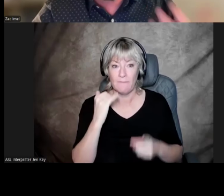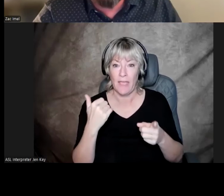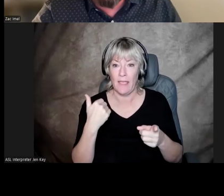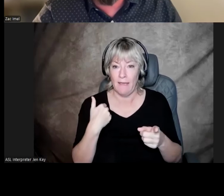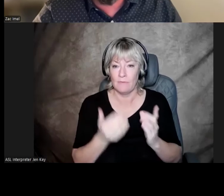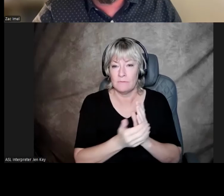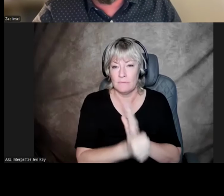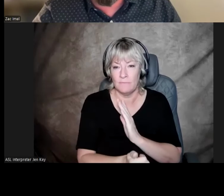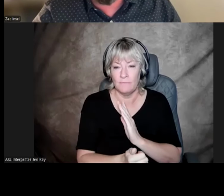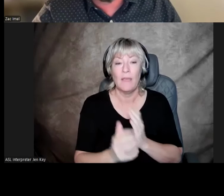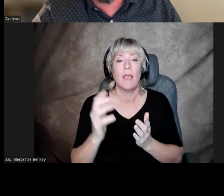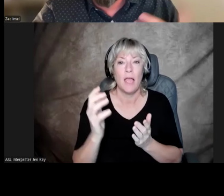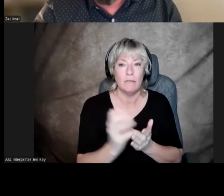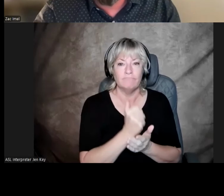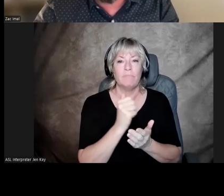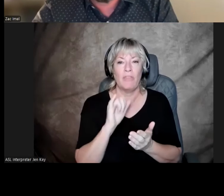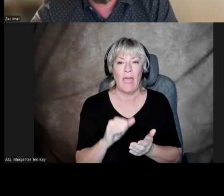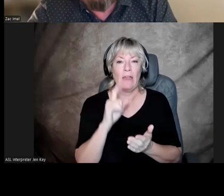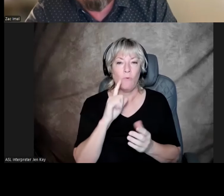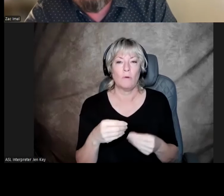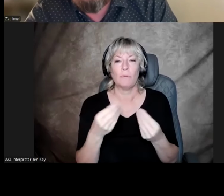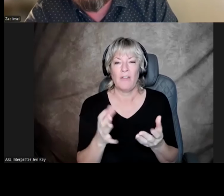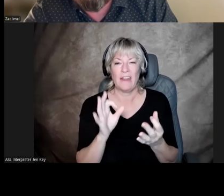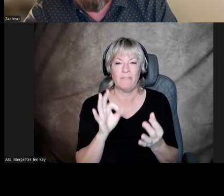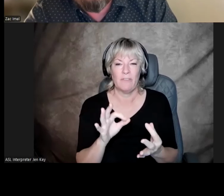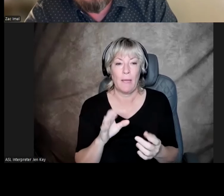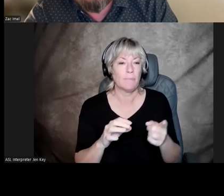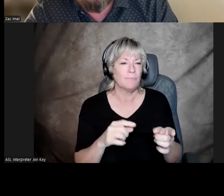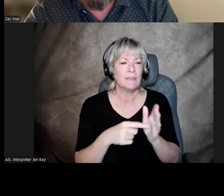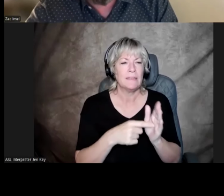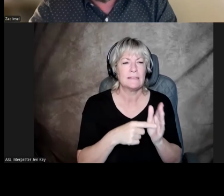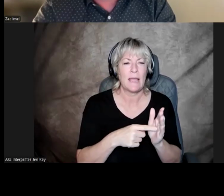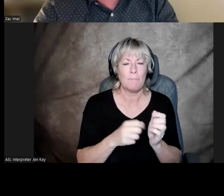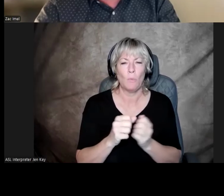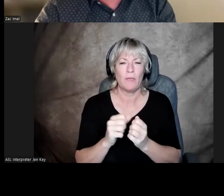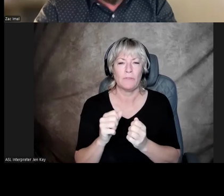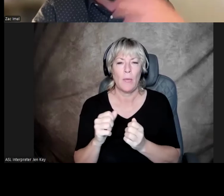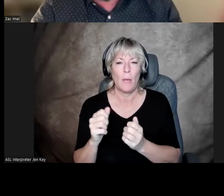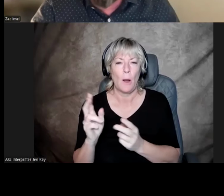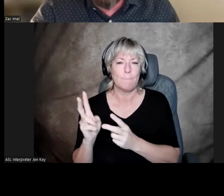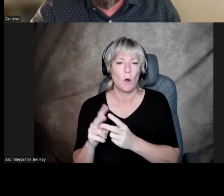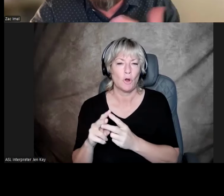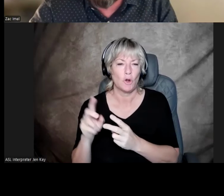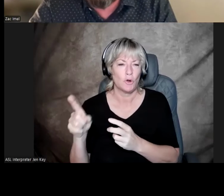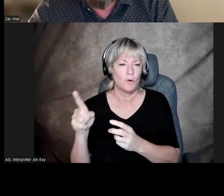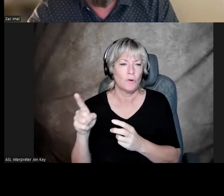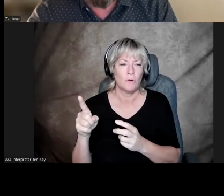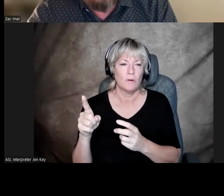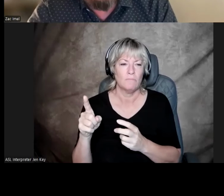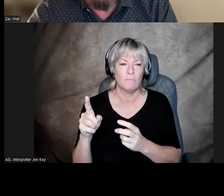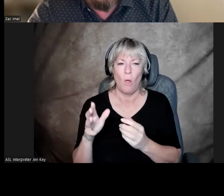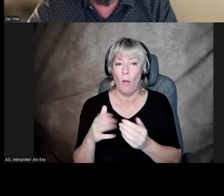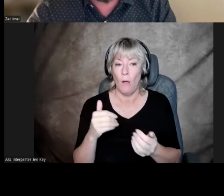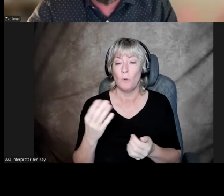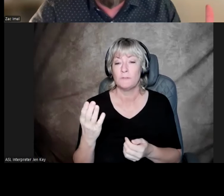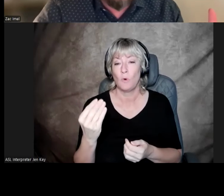can use that to give feedback. And so here's just an example we've done with one of our partners in around almost 1,400